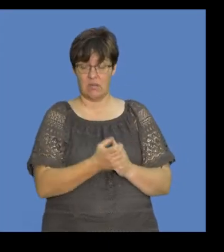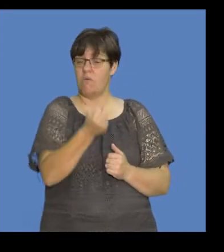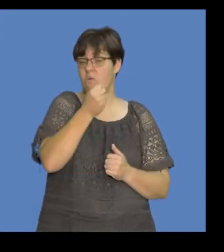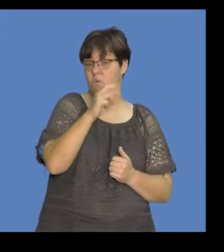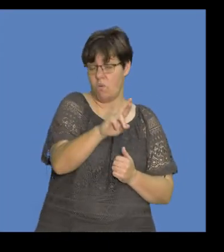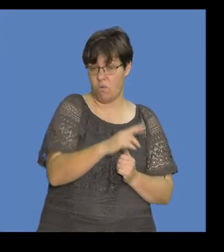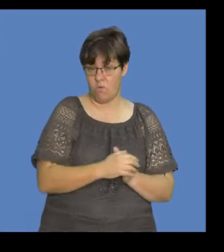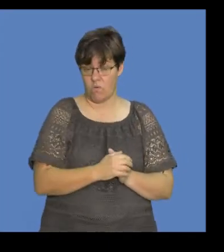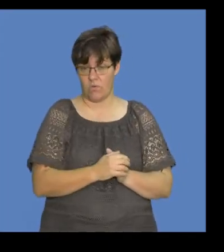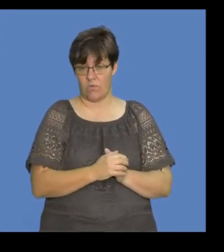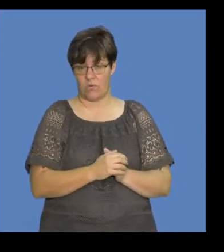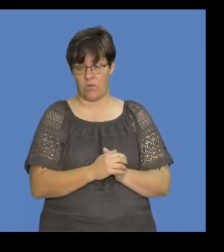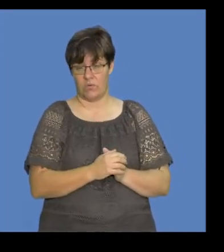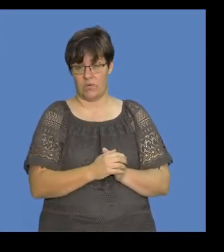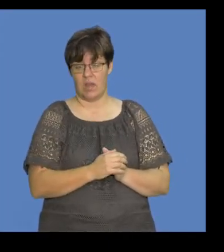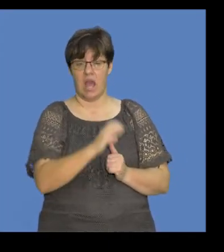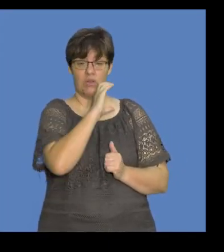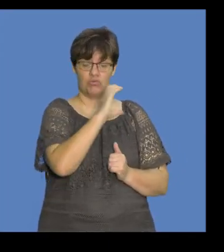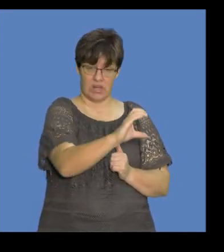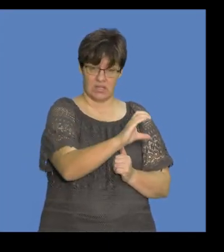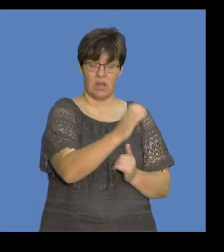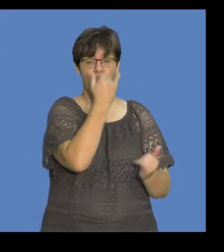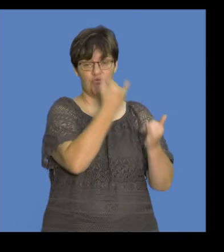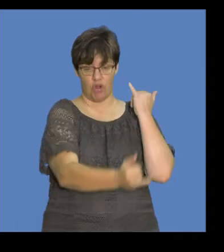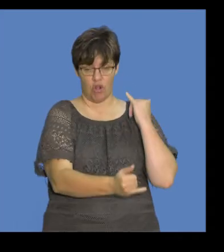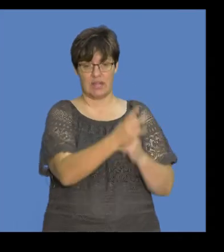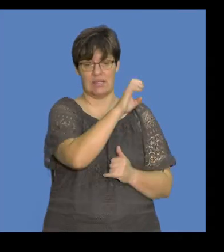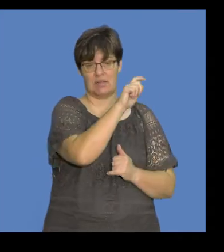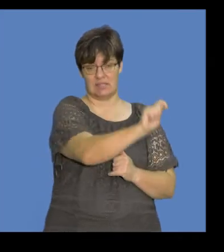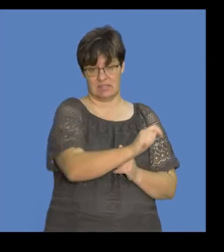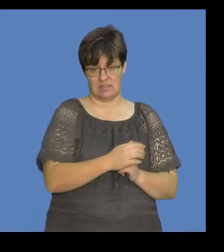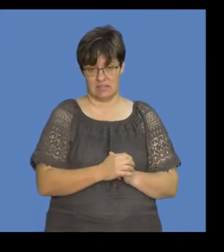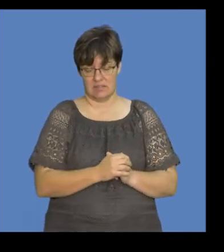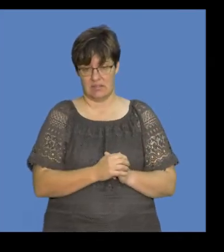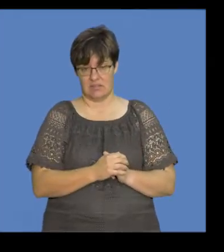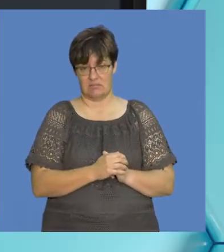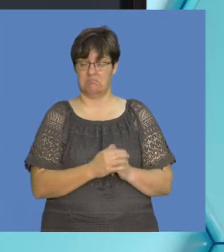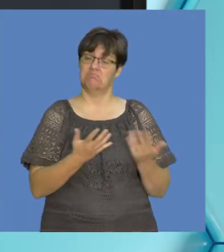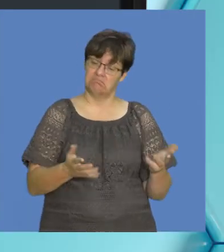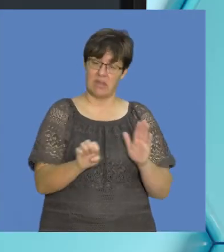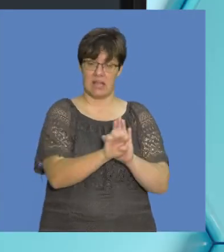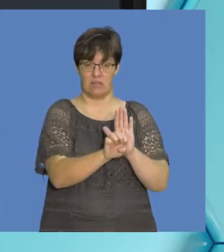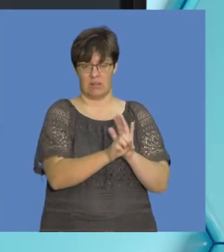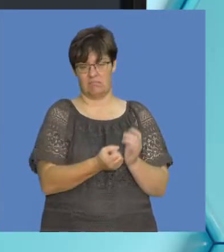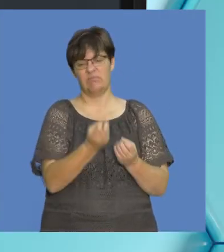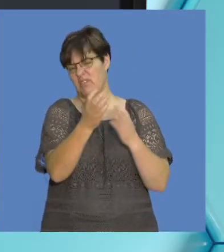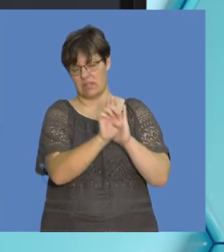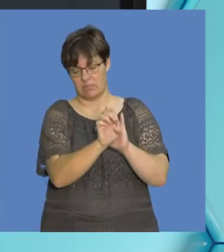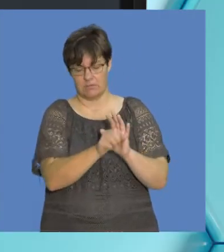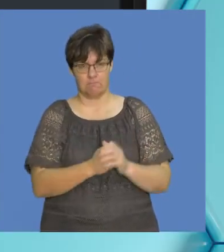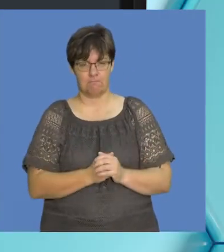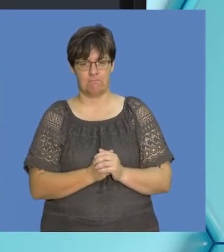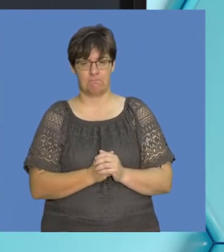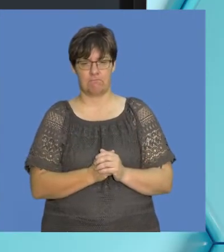or credit incorrect debit. For example, just to give you an example,